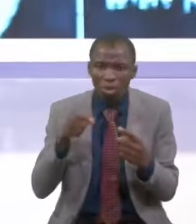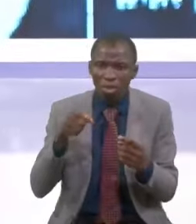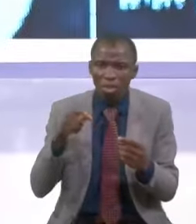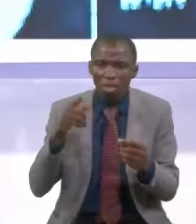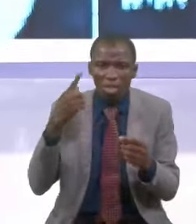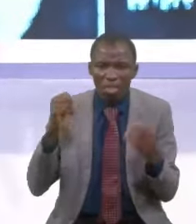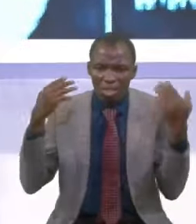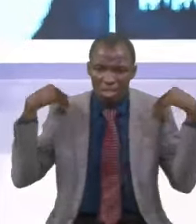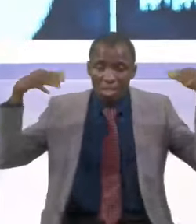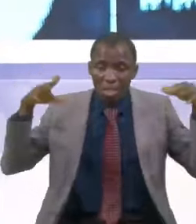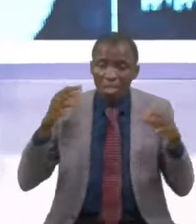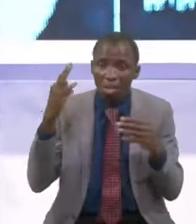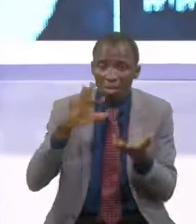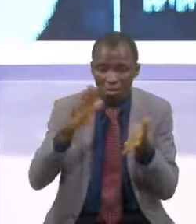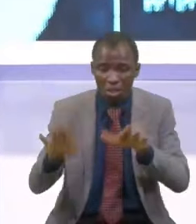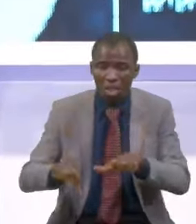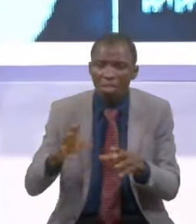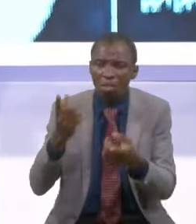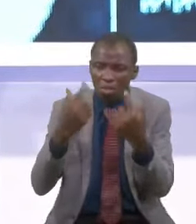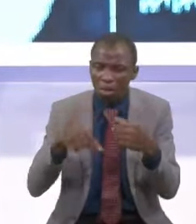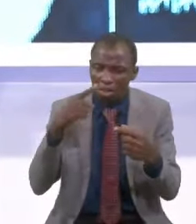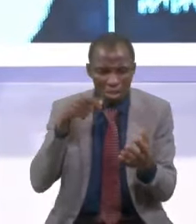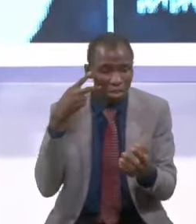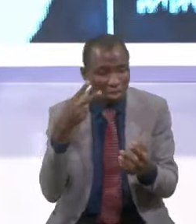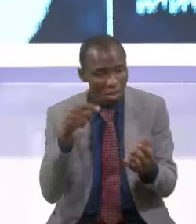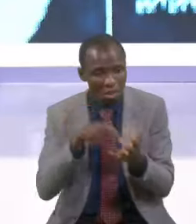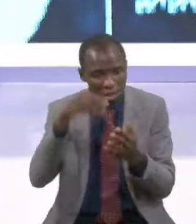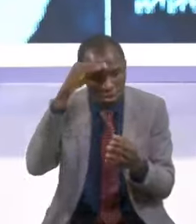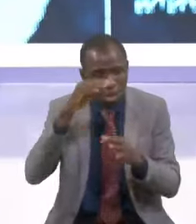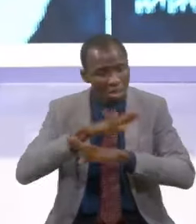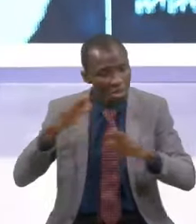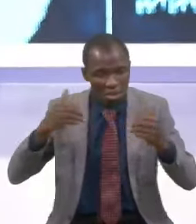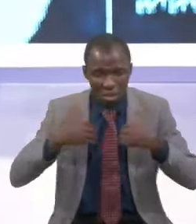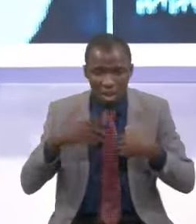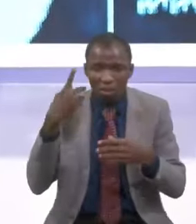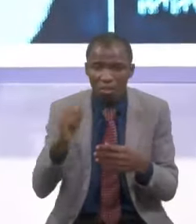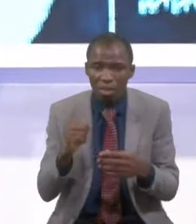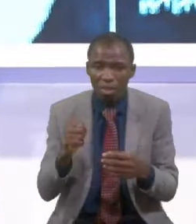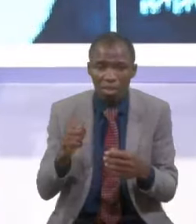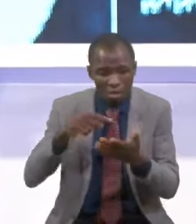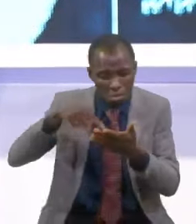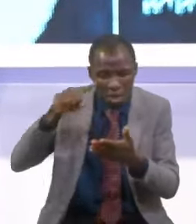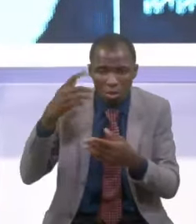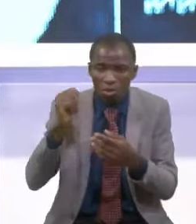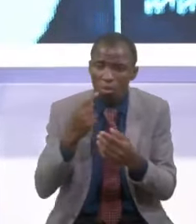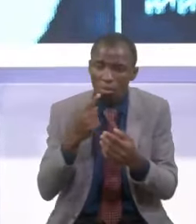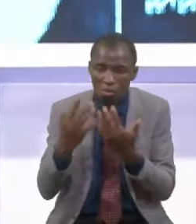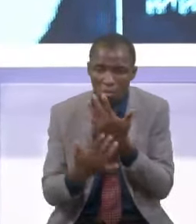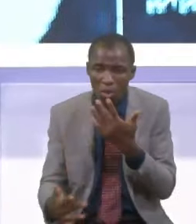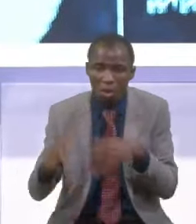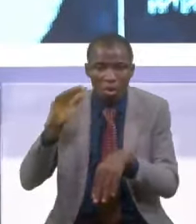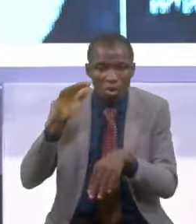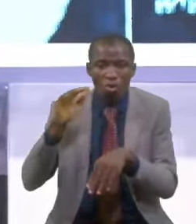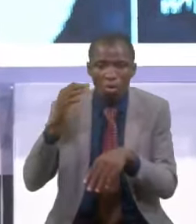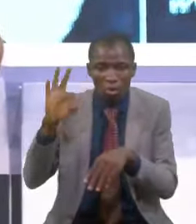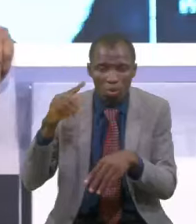angel of death, and says, look at this man. He doesn't have the sign of the blood of the Lamb.